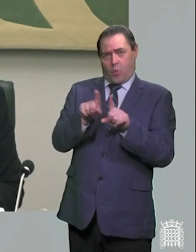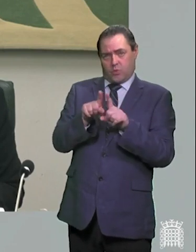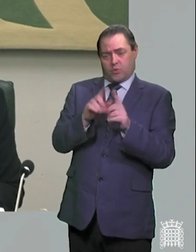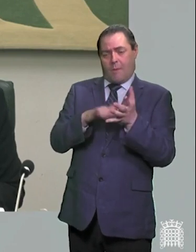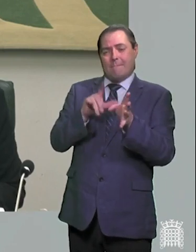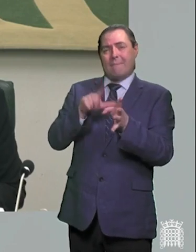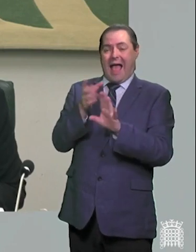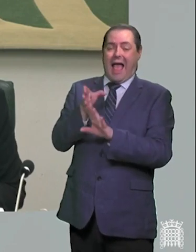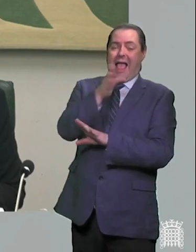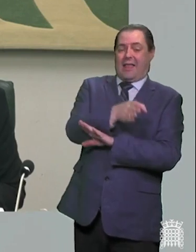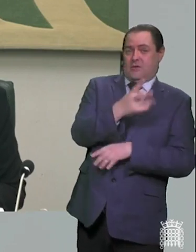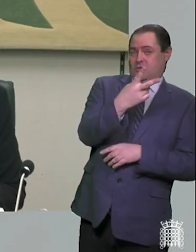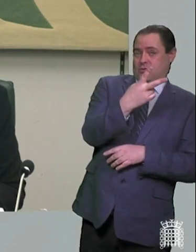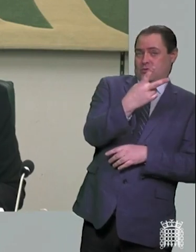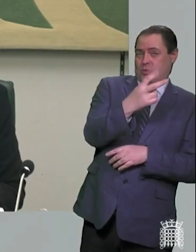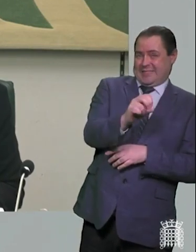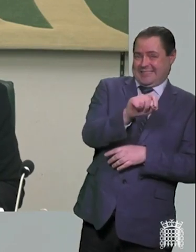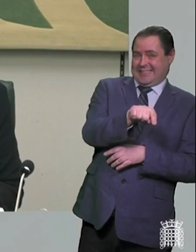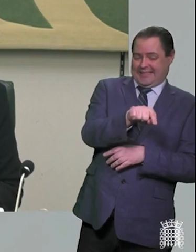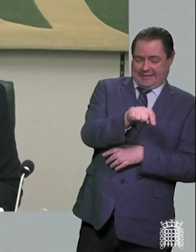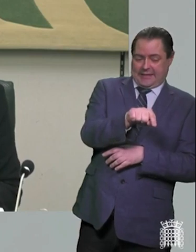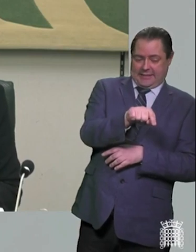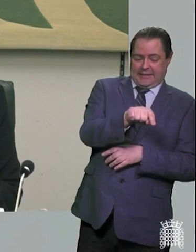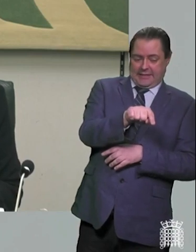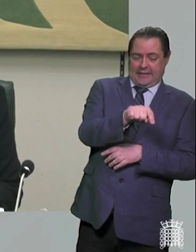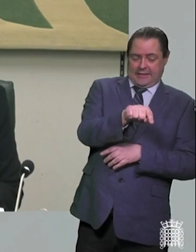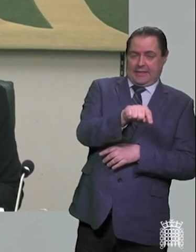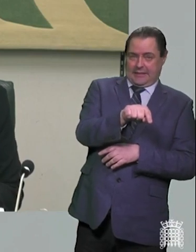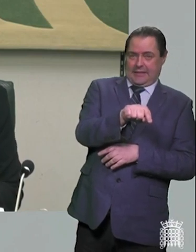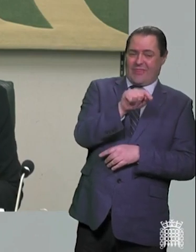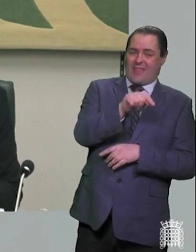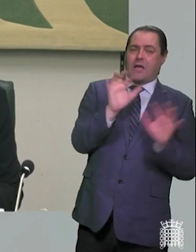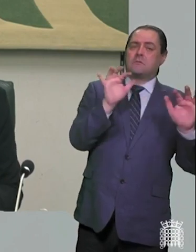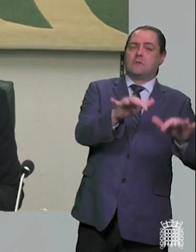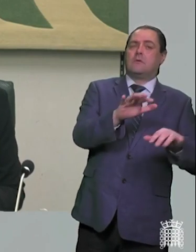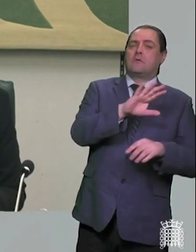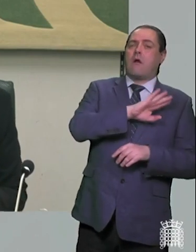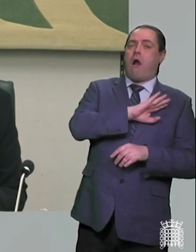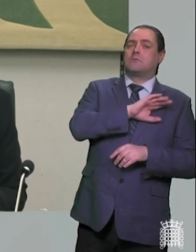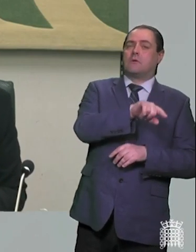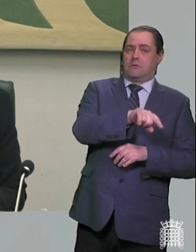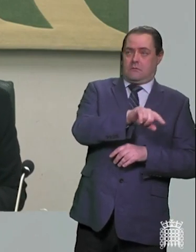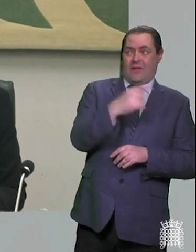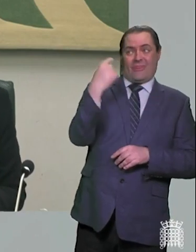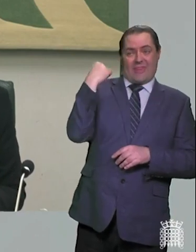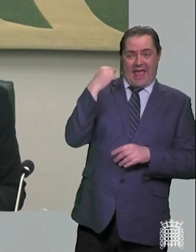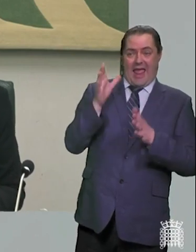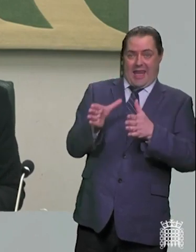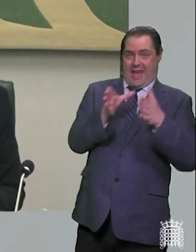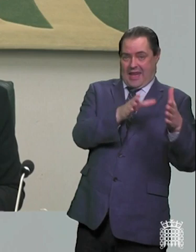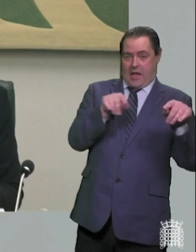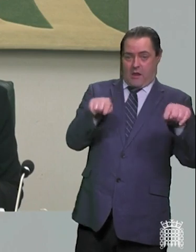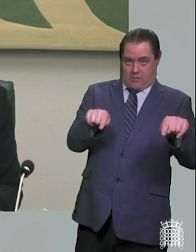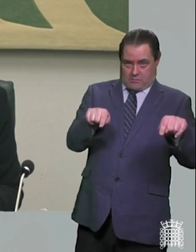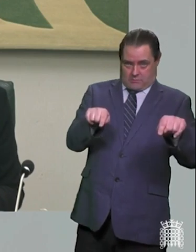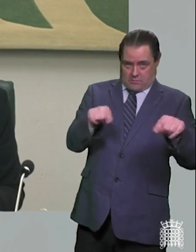of May 2020, which was a gathering for staff in the number 10 garden. Yeah. The legal rules in force to prevent the spread of